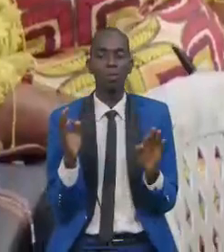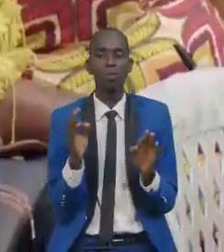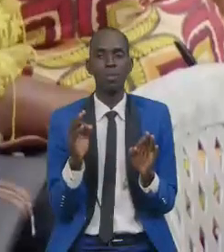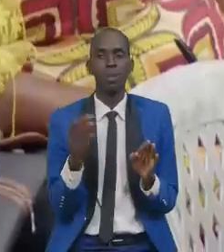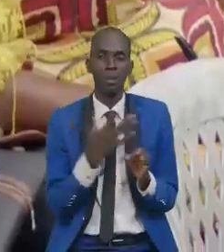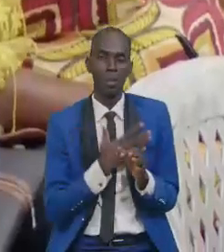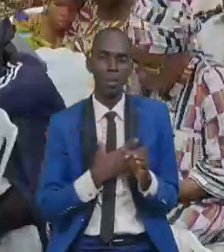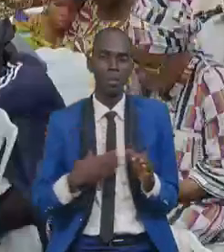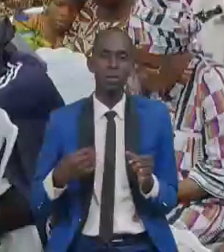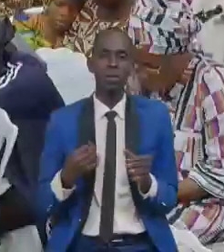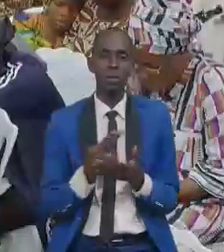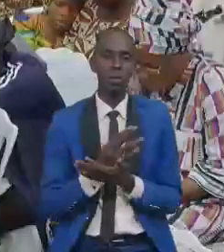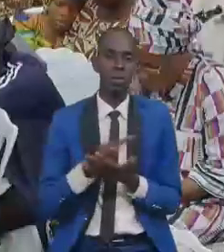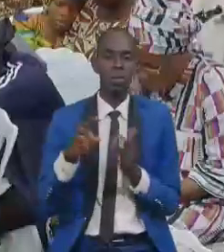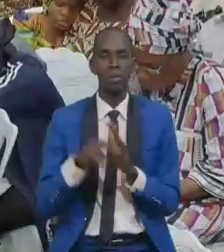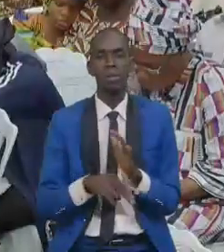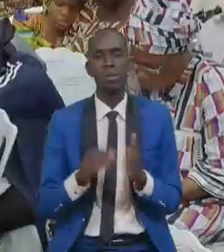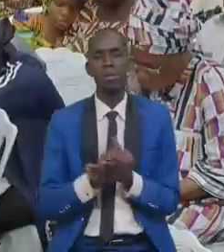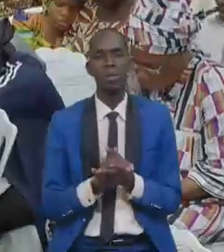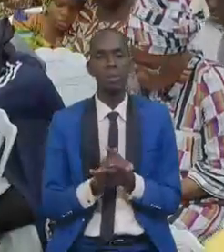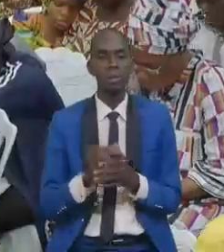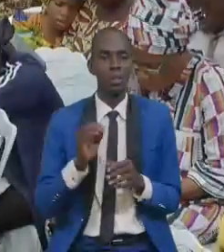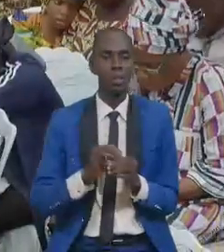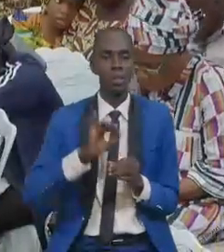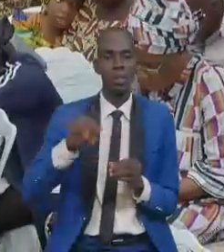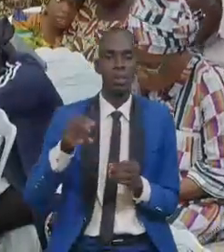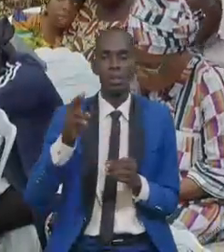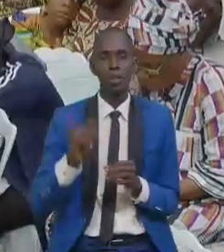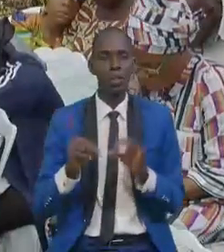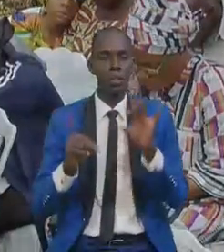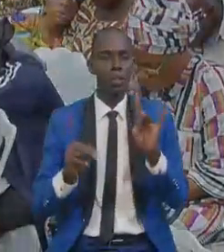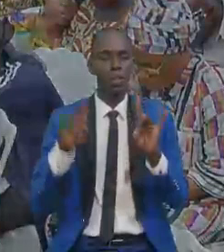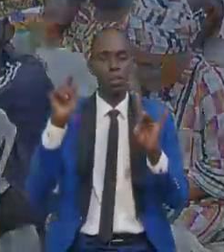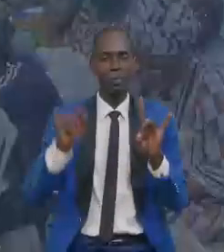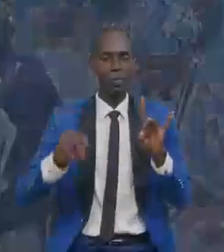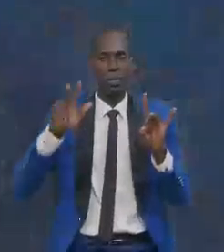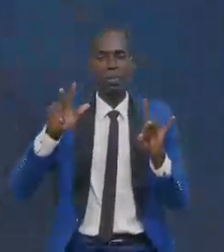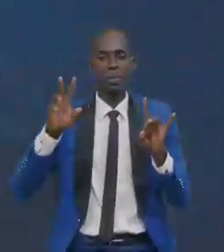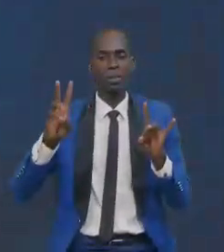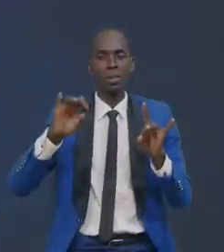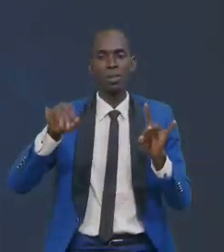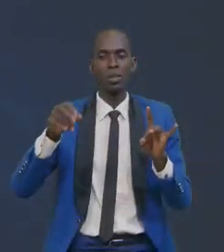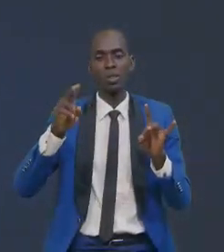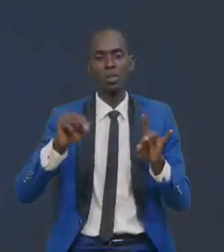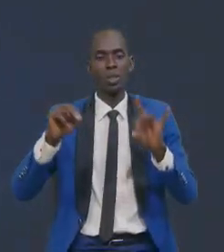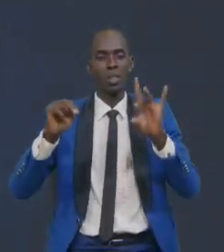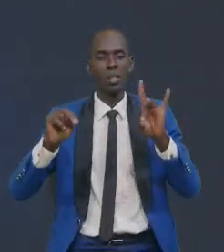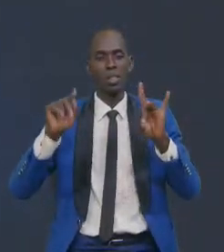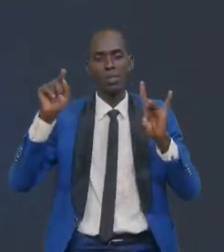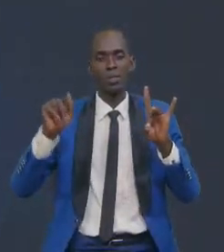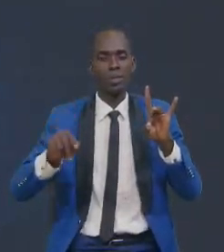and holiness. Look at John chapter 8 verse 36. In John chapter 8